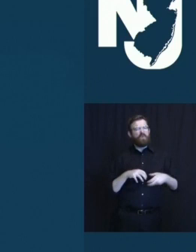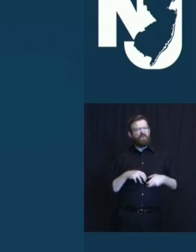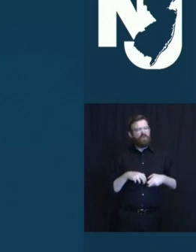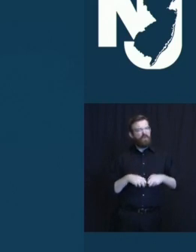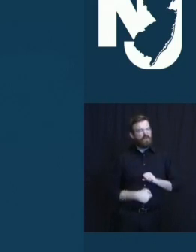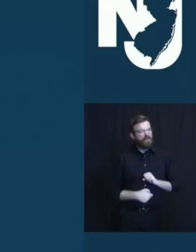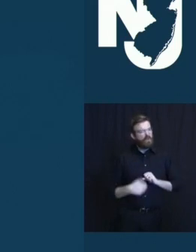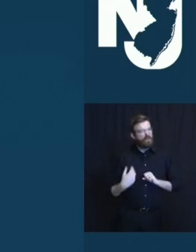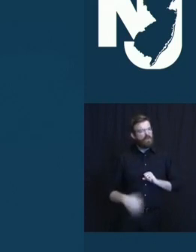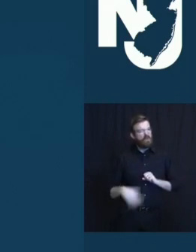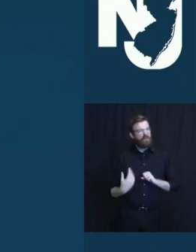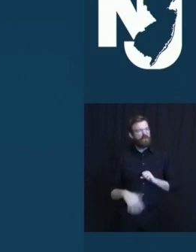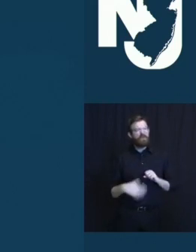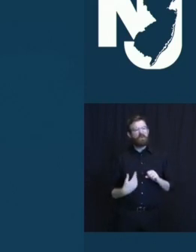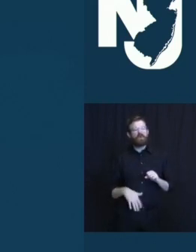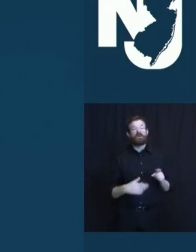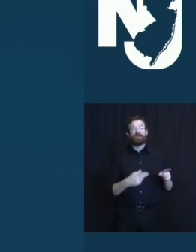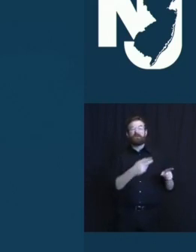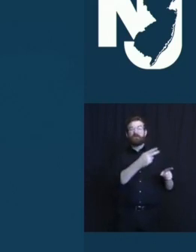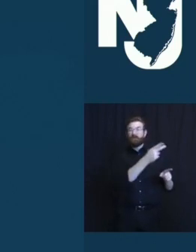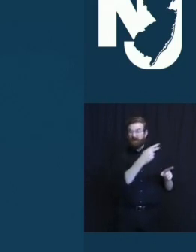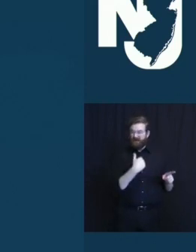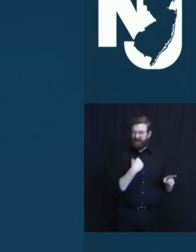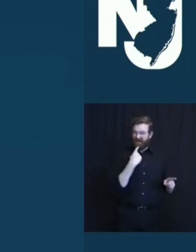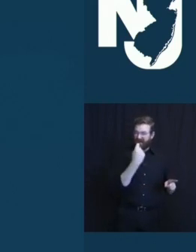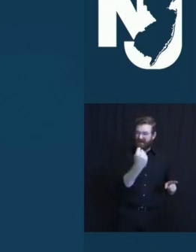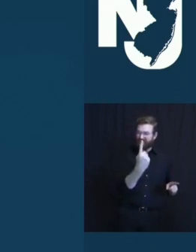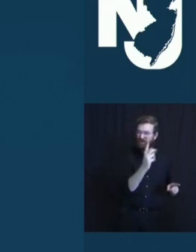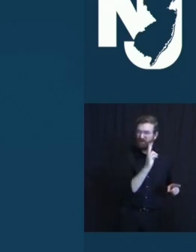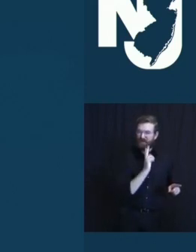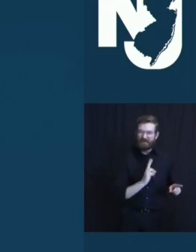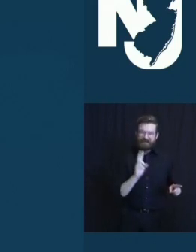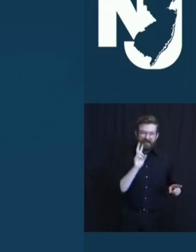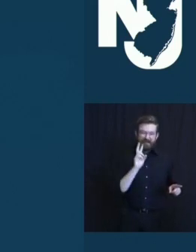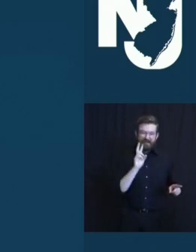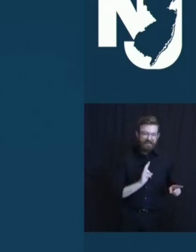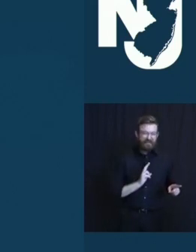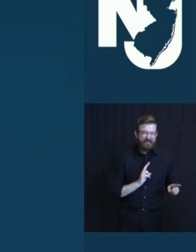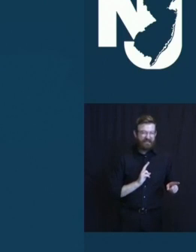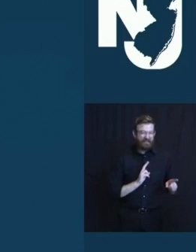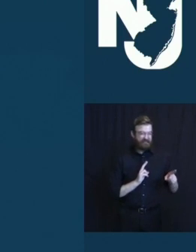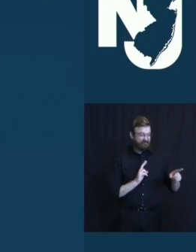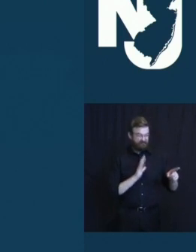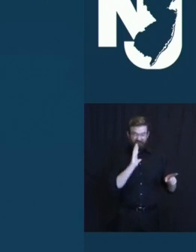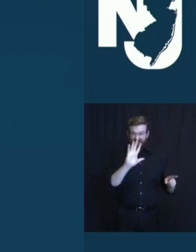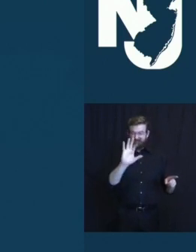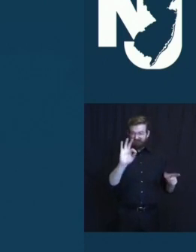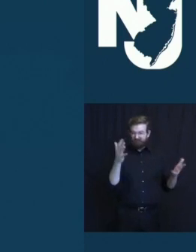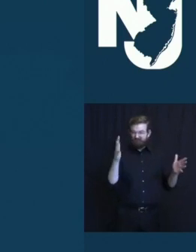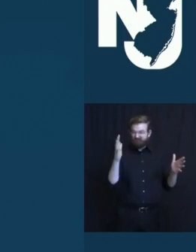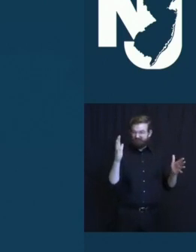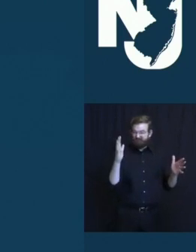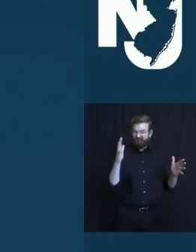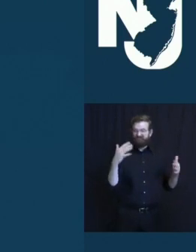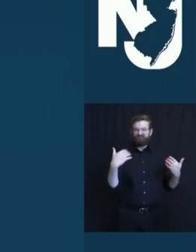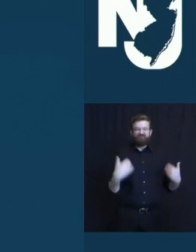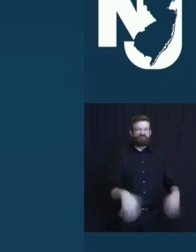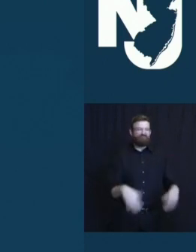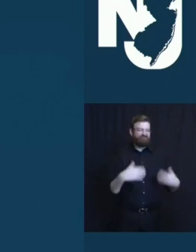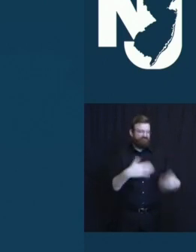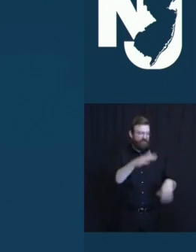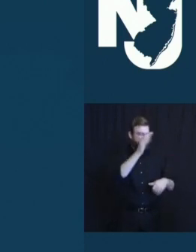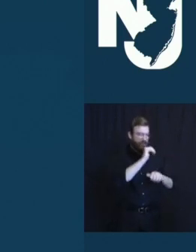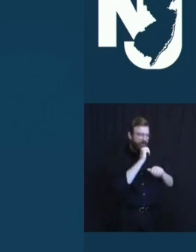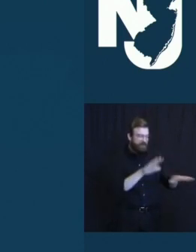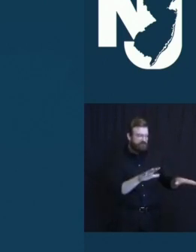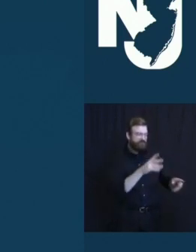old. May God bless you, Susie, and watch over you and Randy and the twins. Let's keep all of them in our collective memory. Let's